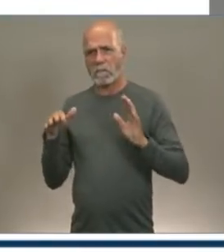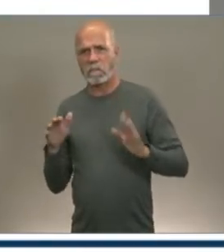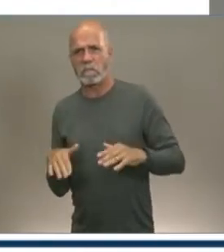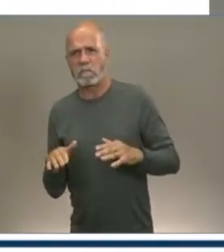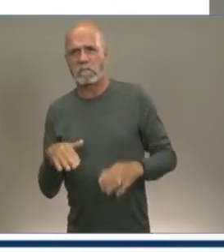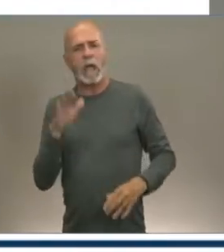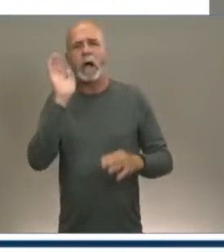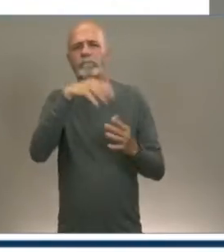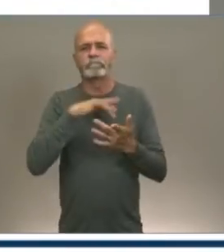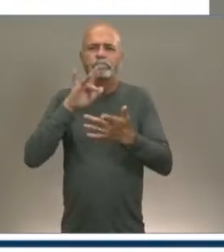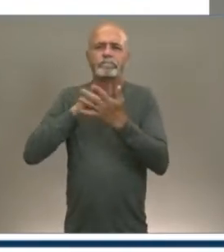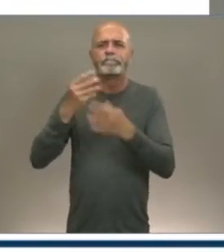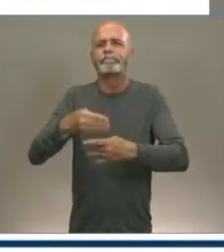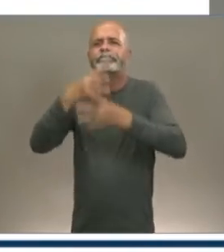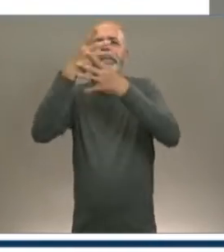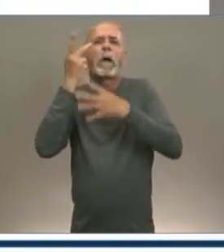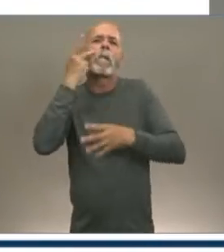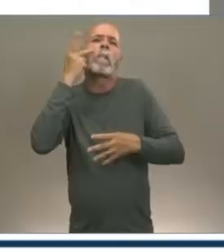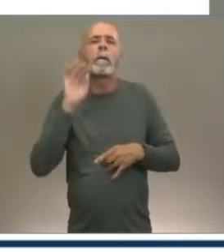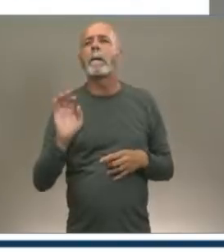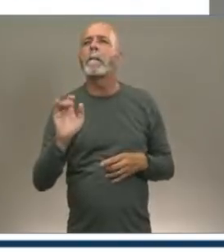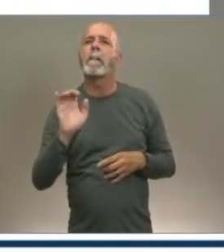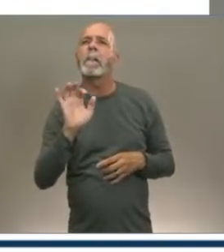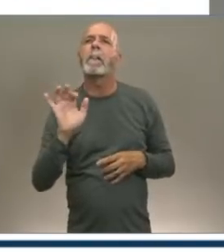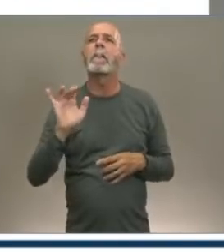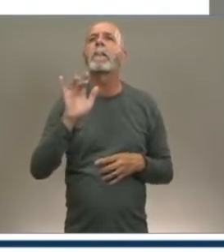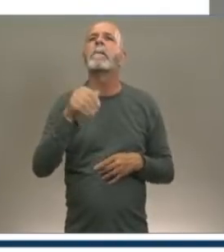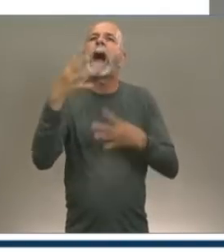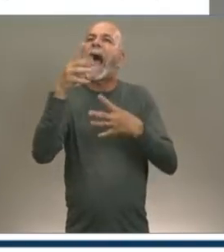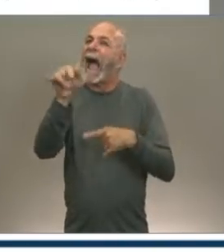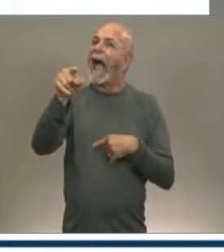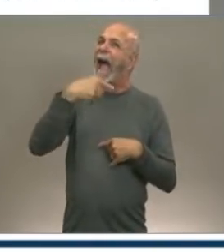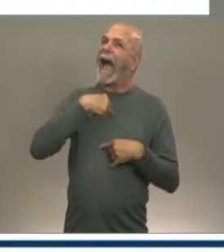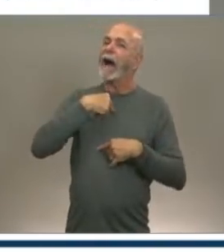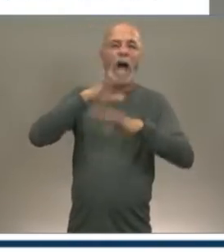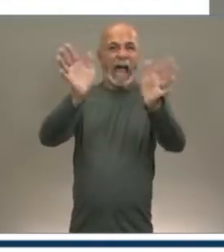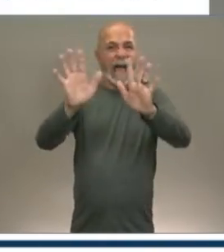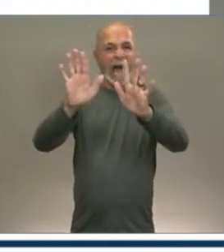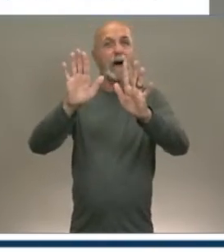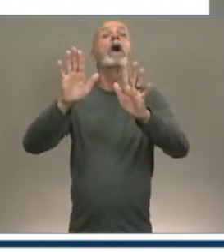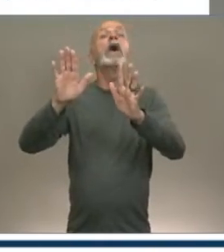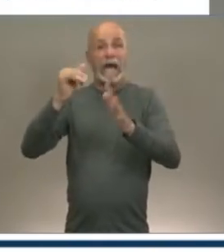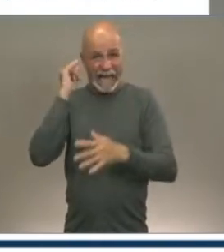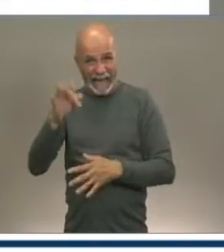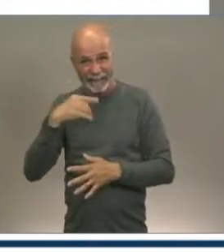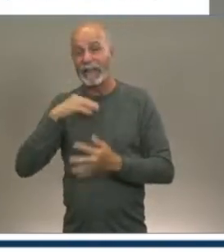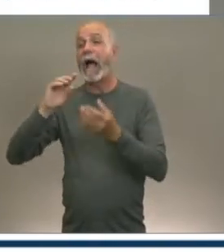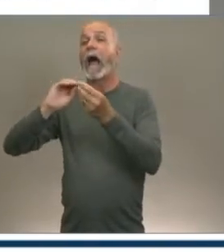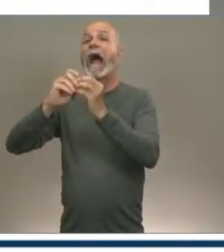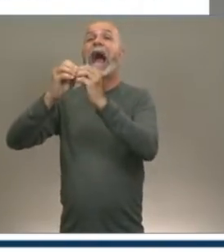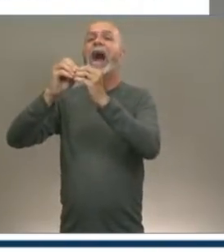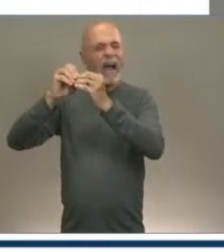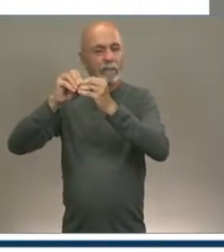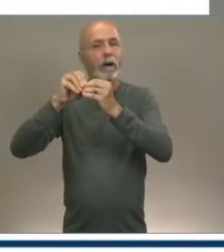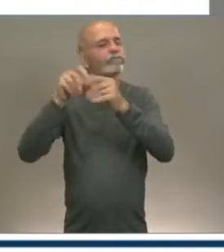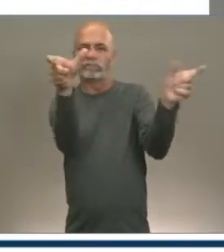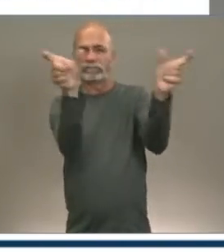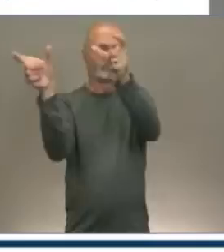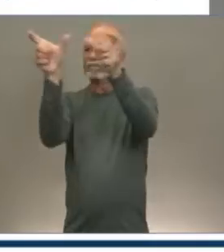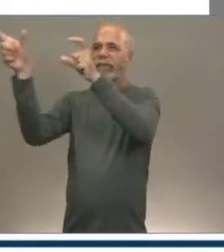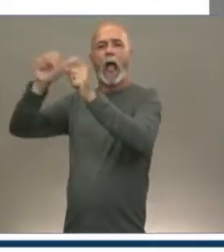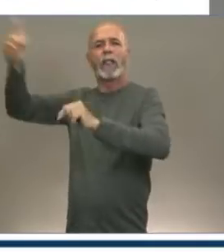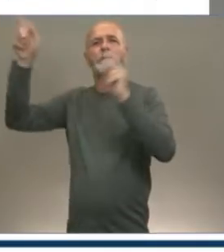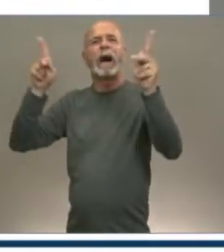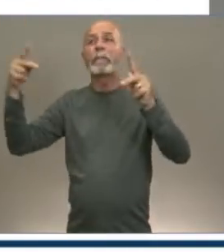website just to try it out. Because when you're on there doing that, what you're doing is blocking other people who are trying to get on to legitimately move